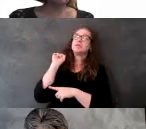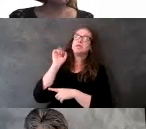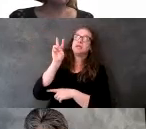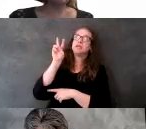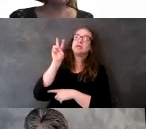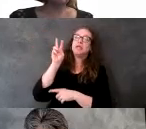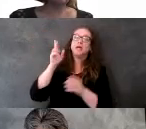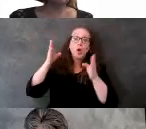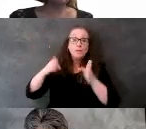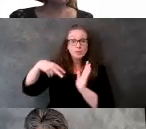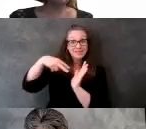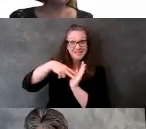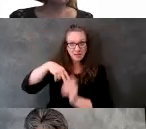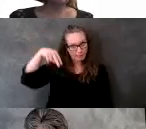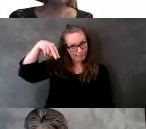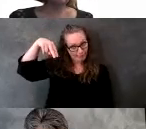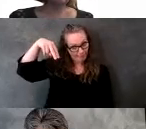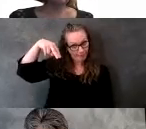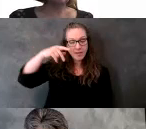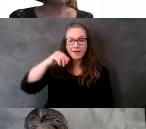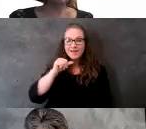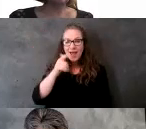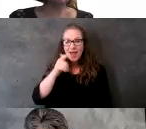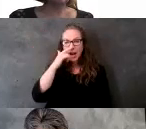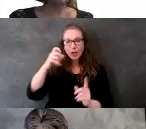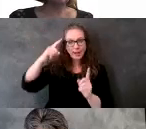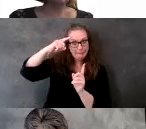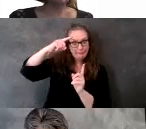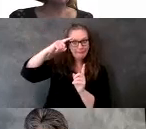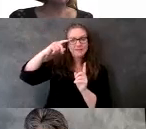who's standing isn't looking like they're towering over them and being intimidating.